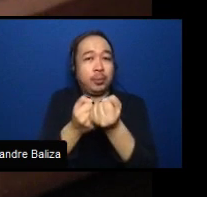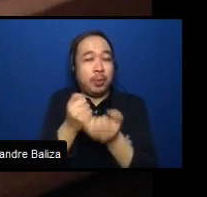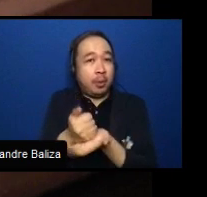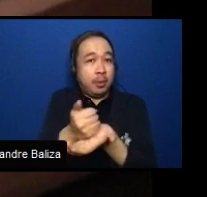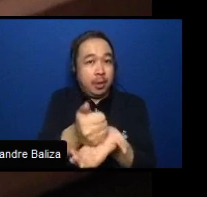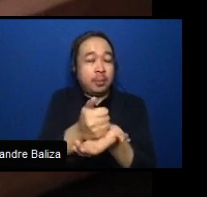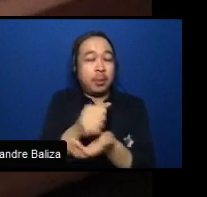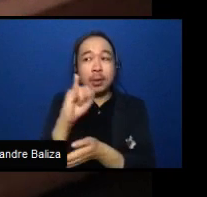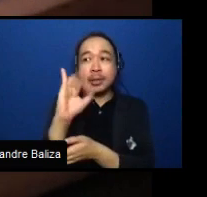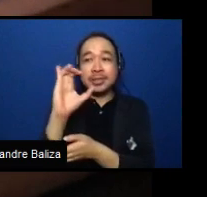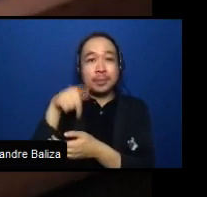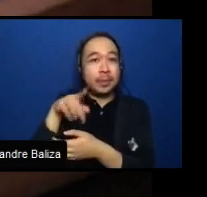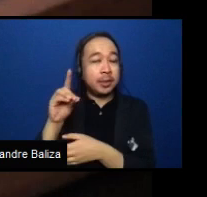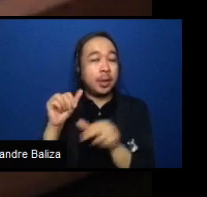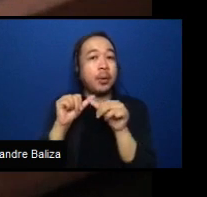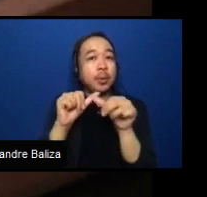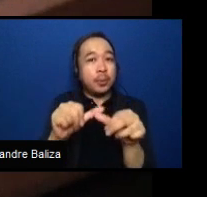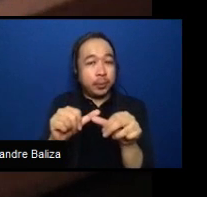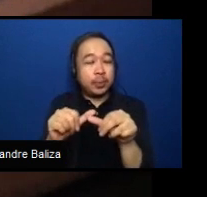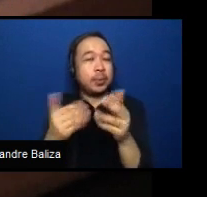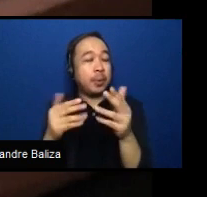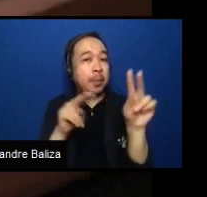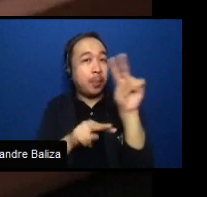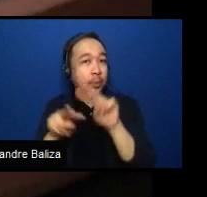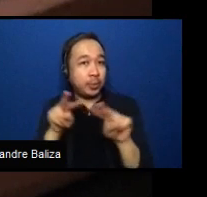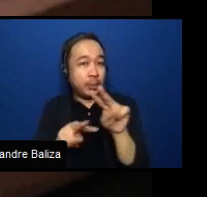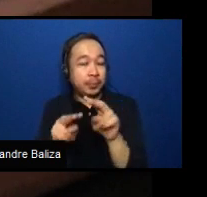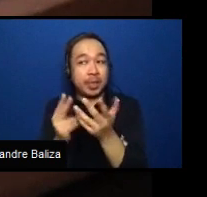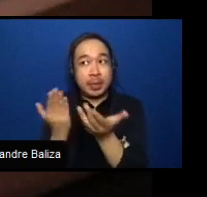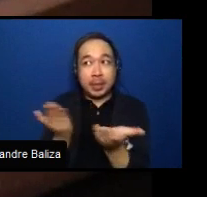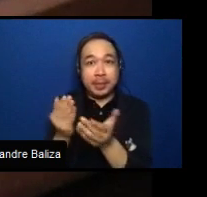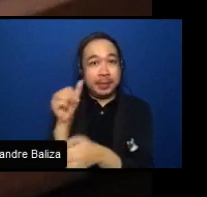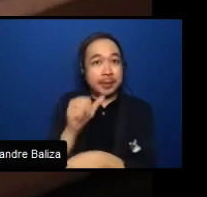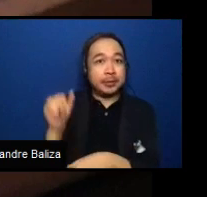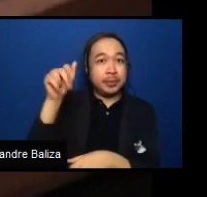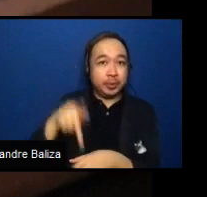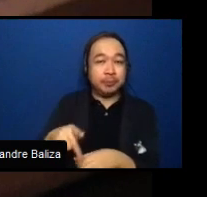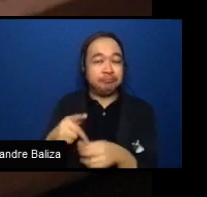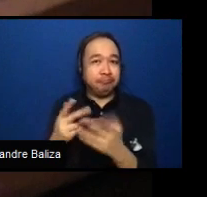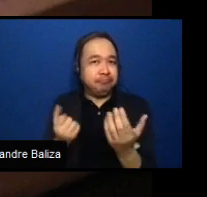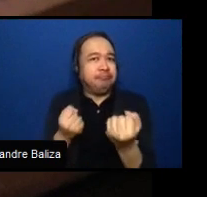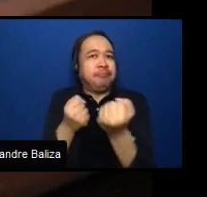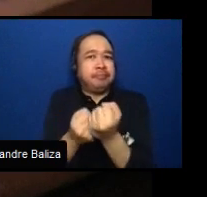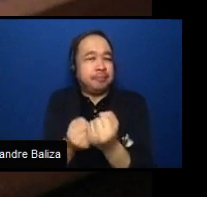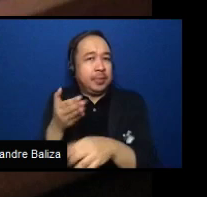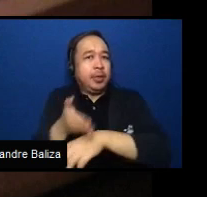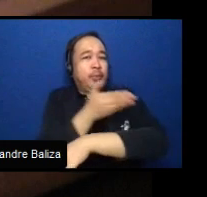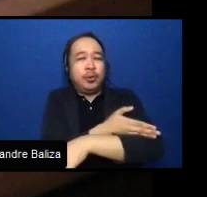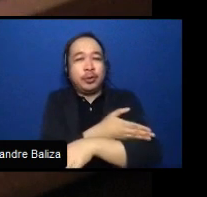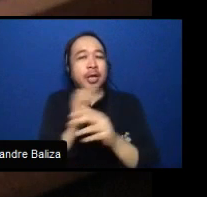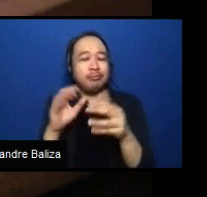ICPD continues to be monitored in this region and reinforce the importance of taking holistic